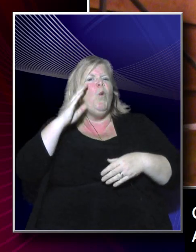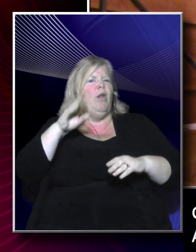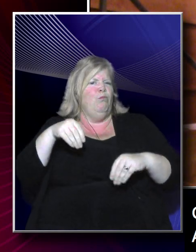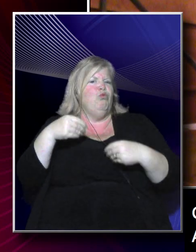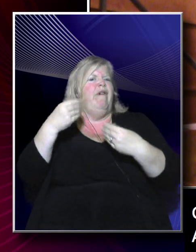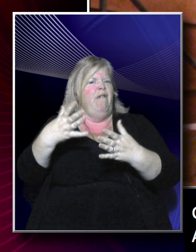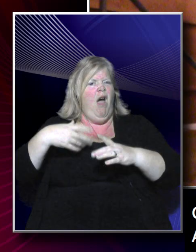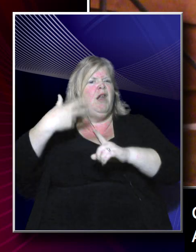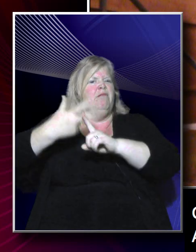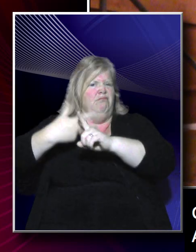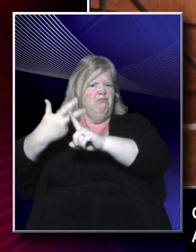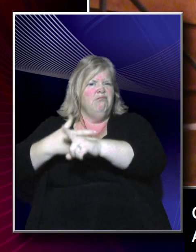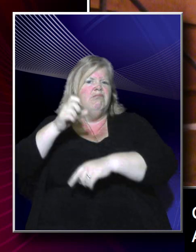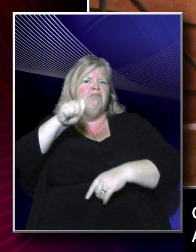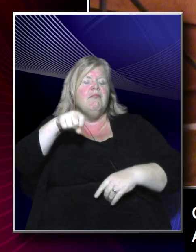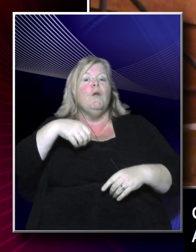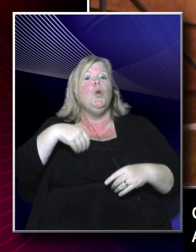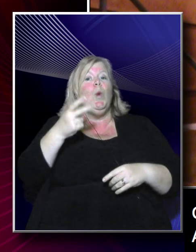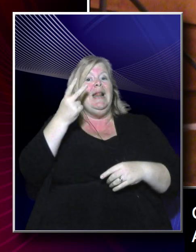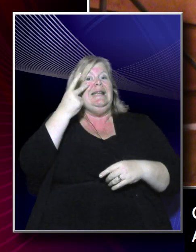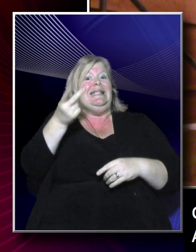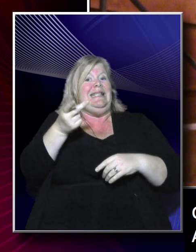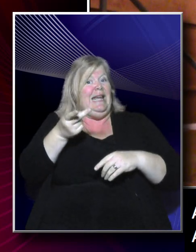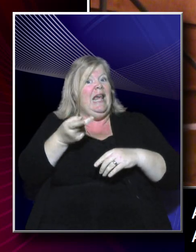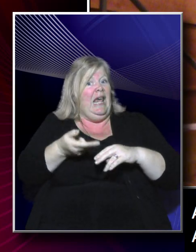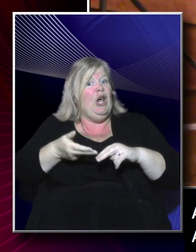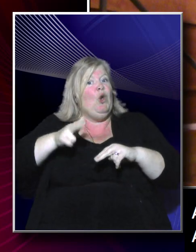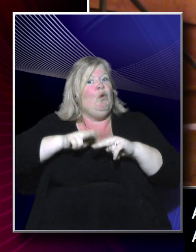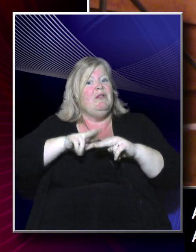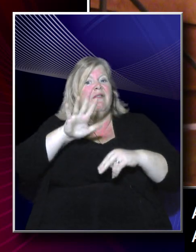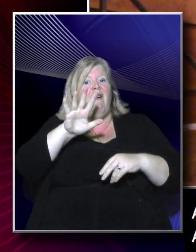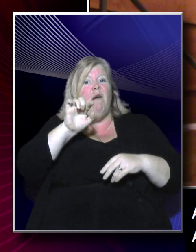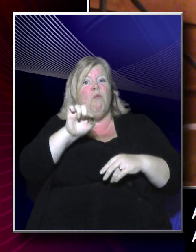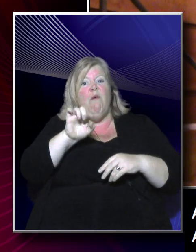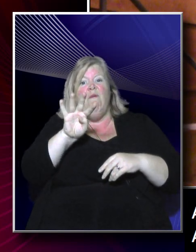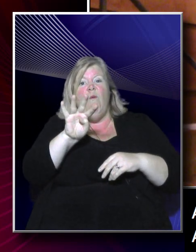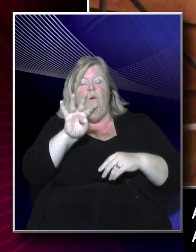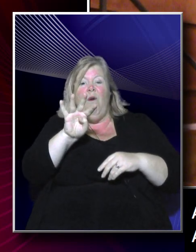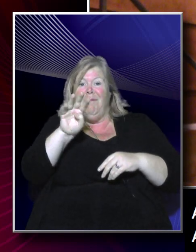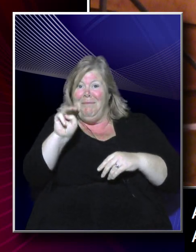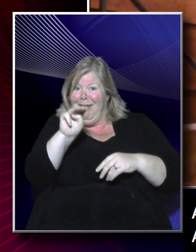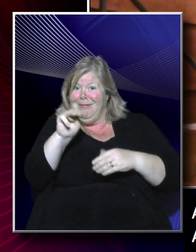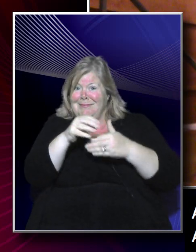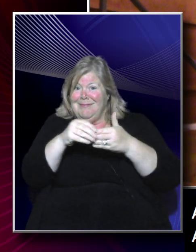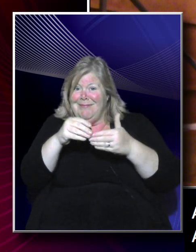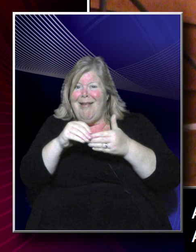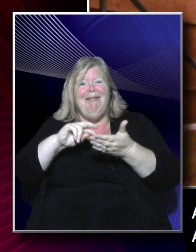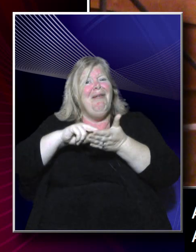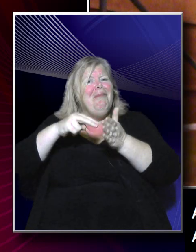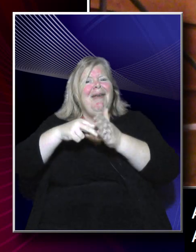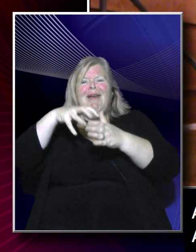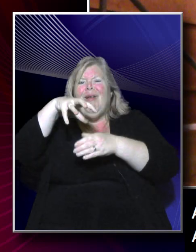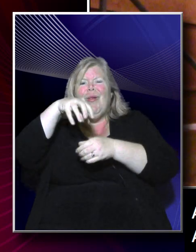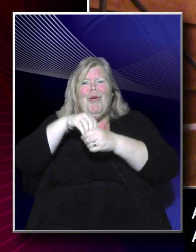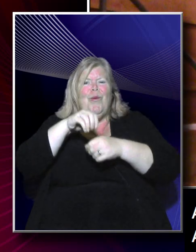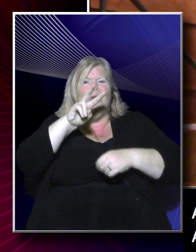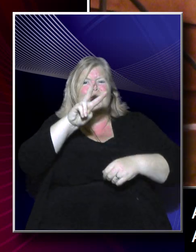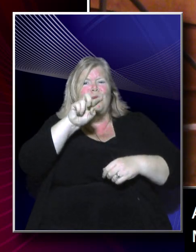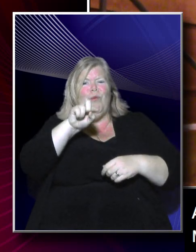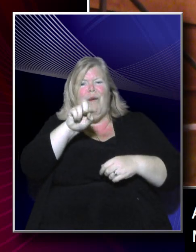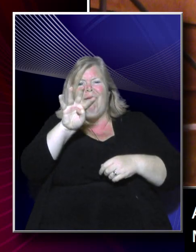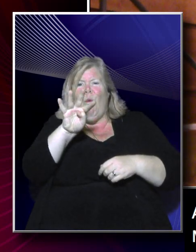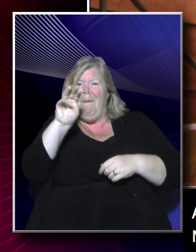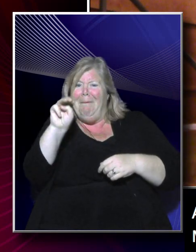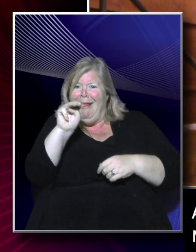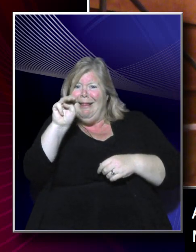an increase of about $5.4 million, which mainly consists of about $2.4 million